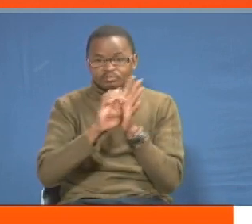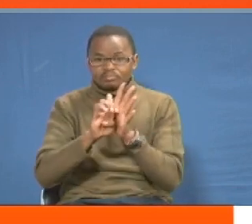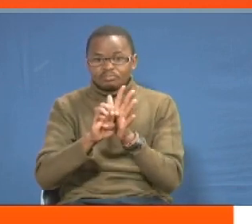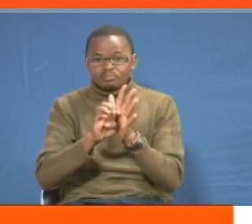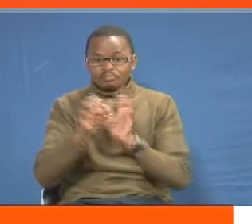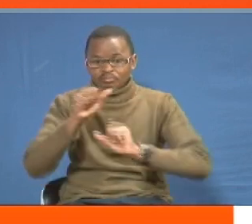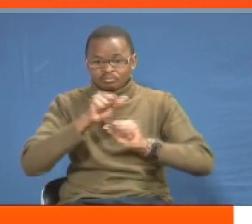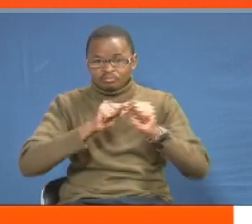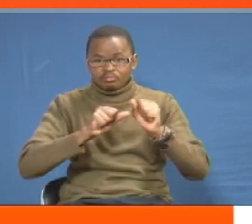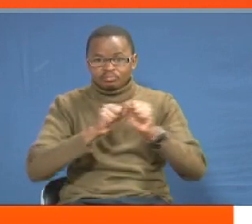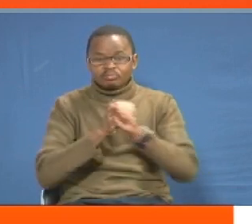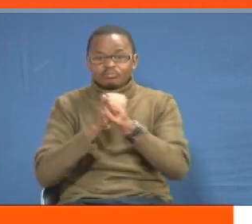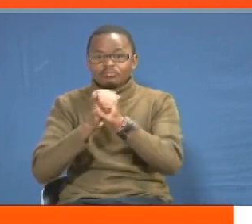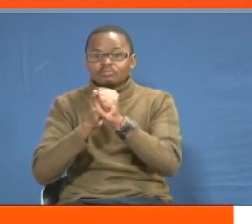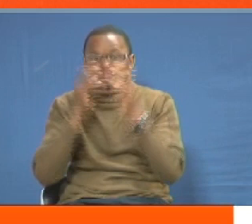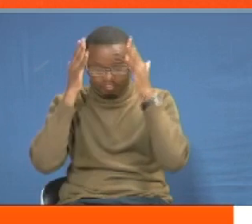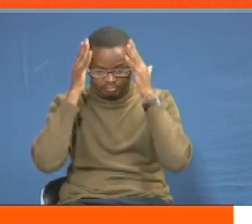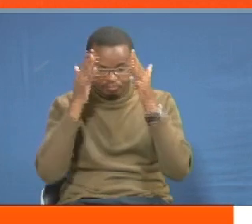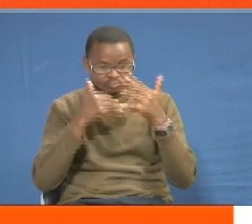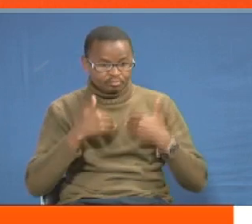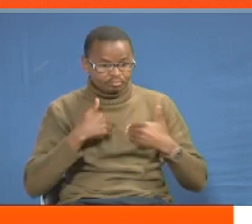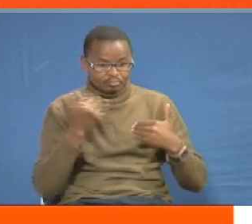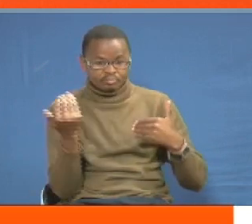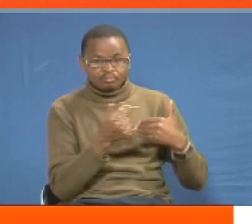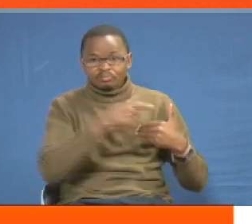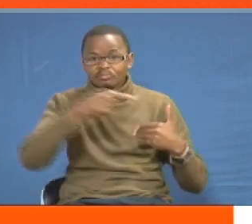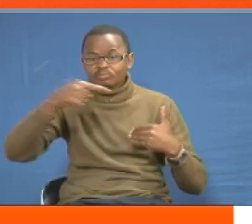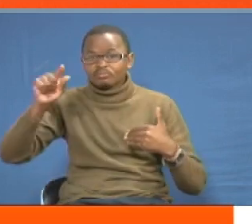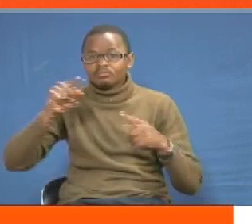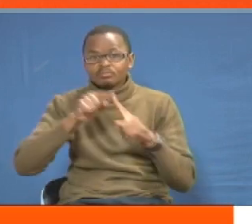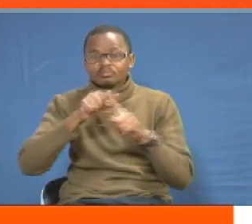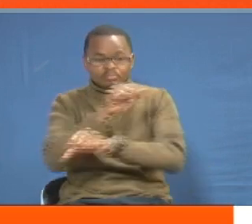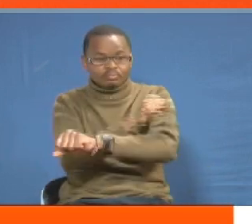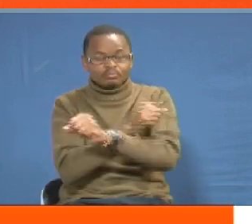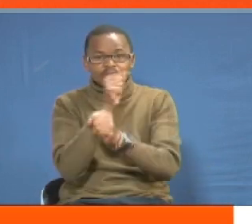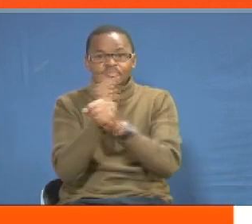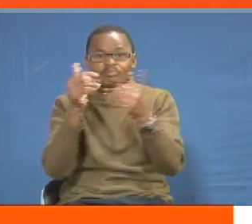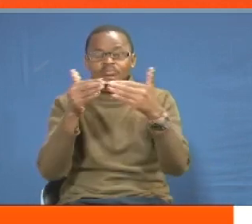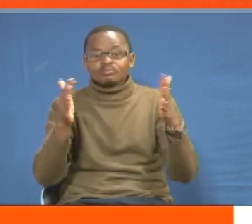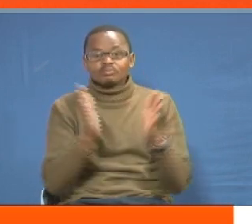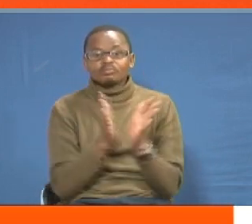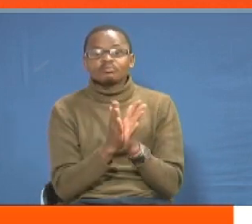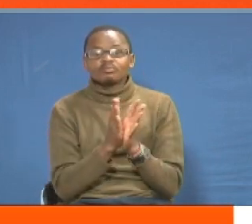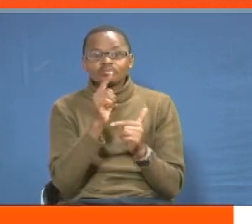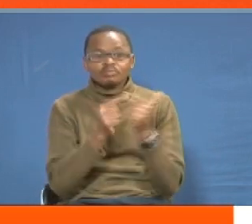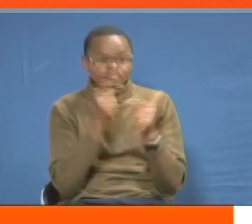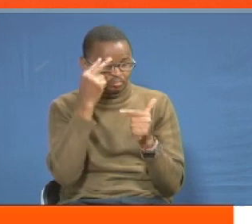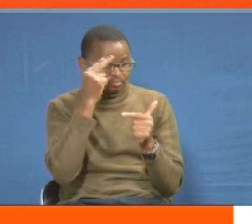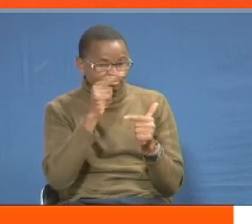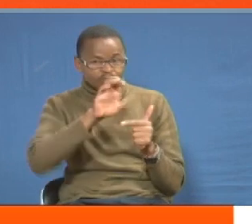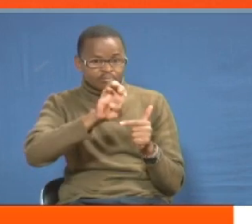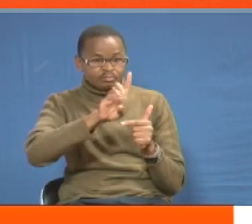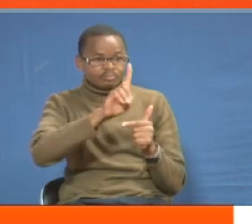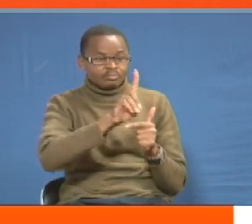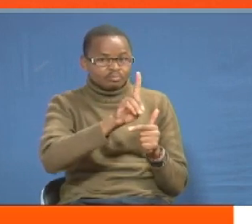instance, ActionAid was very, very keen on having children go to school. We worked with communities. When you look at